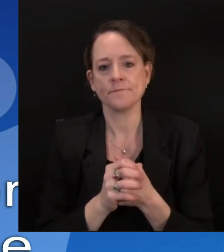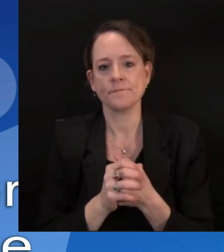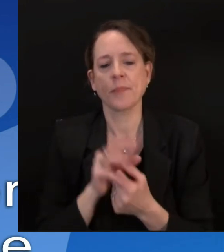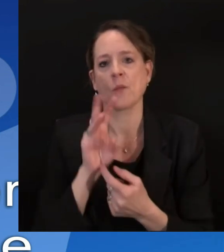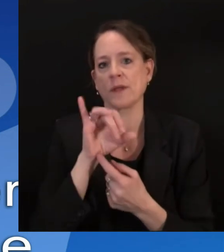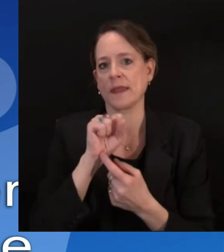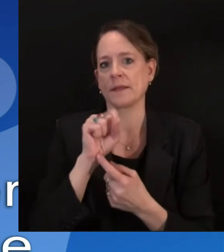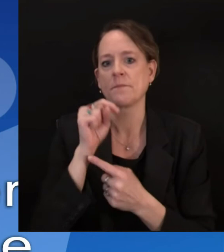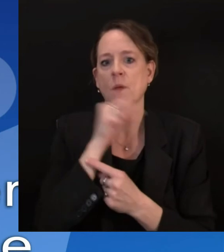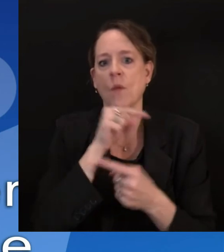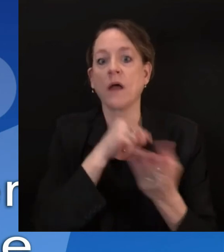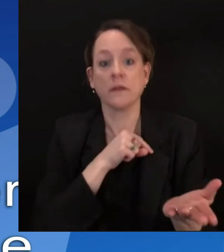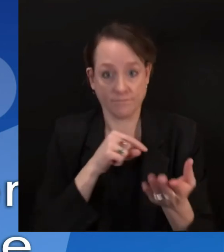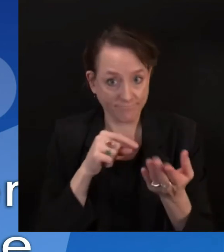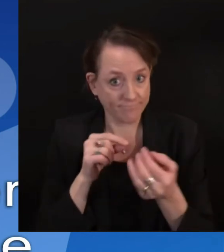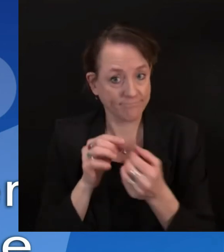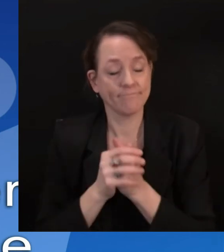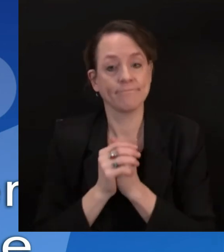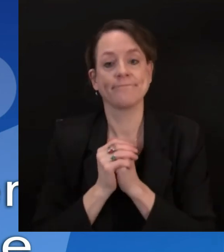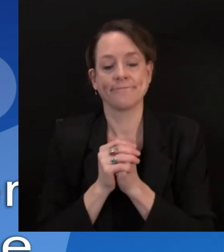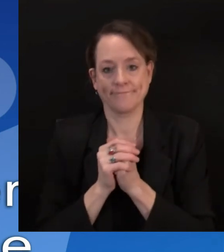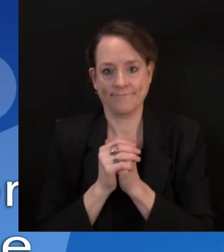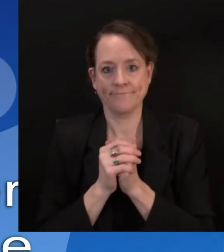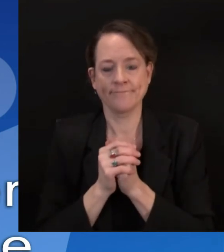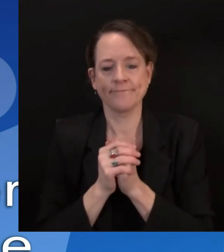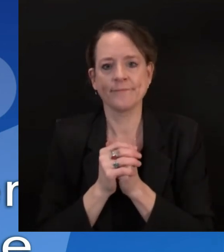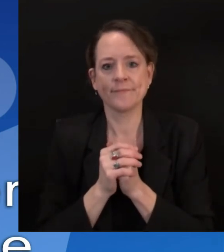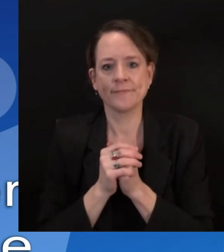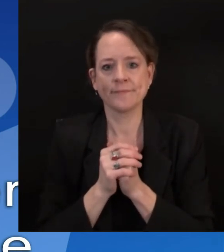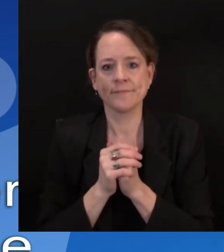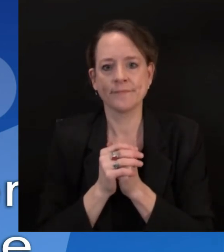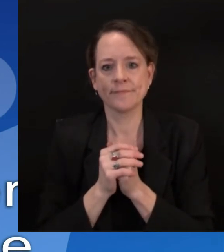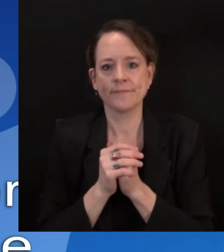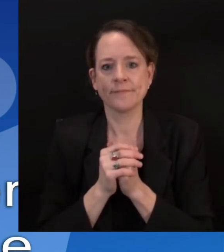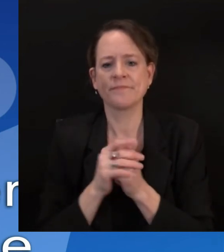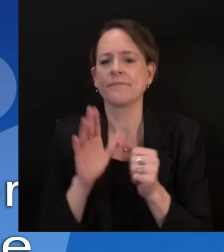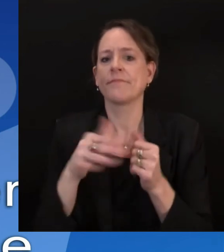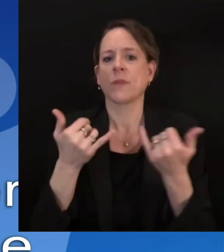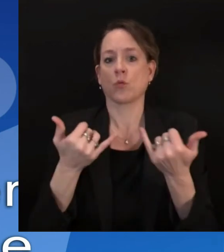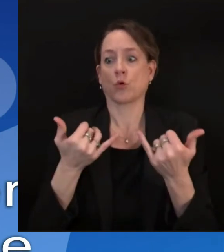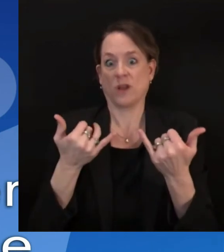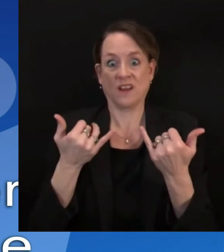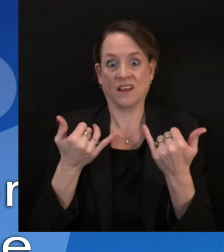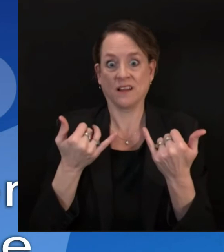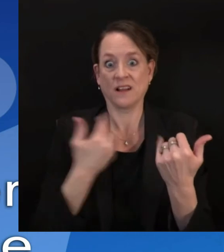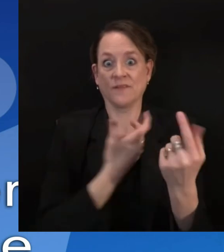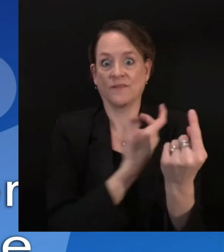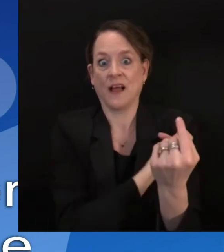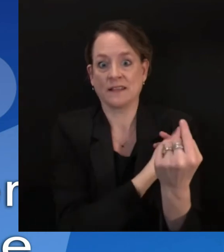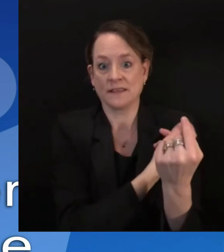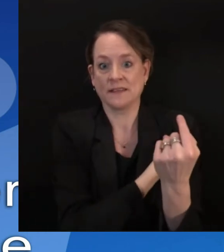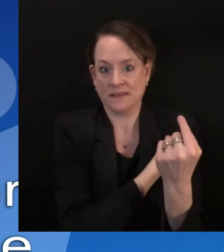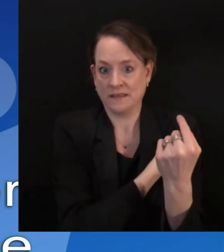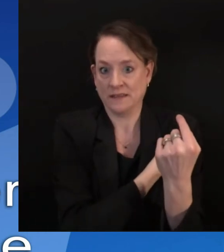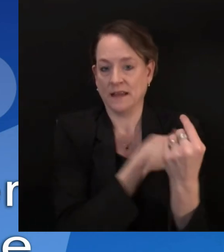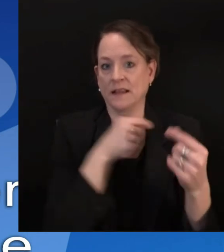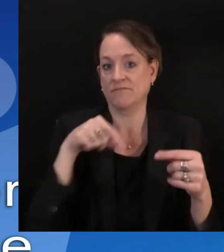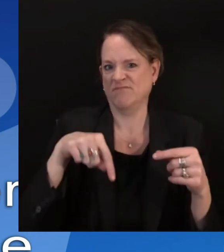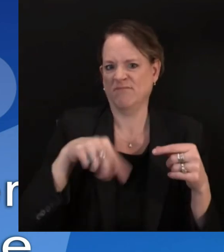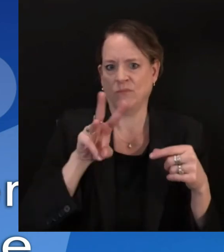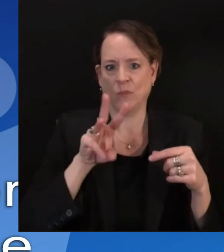Yes, I'm wondering, will the current vaccines used in Wisconsin protect against the new COVID-19 variant or